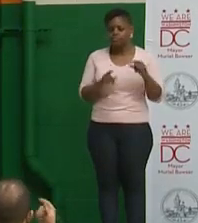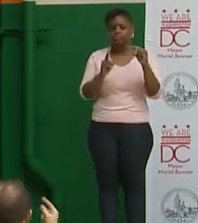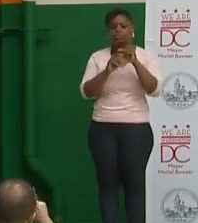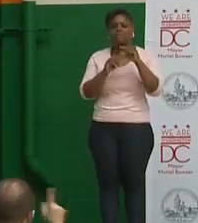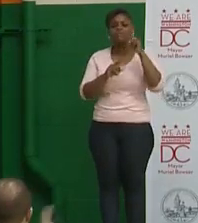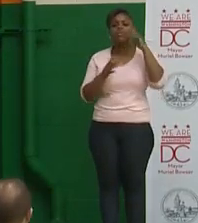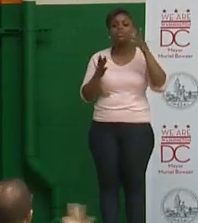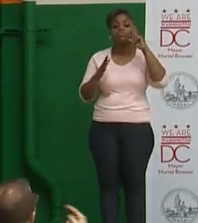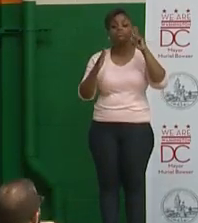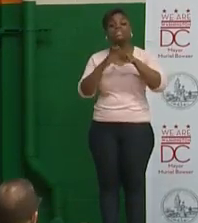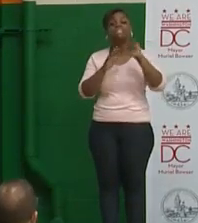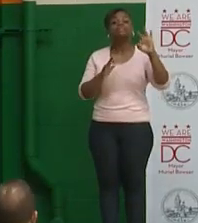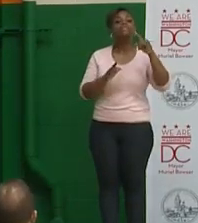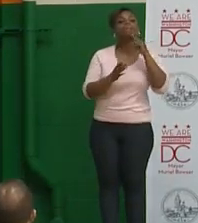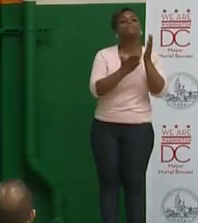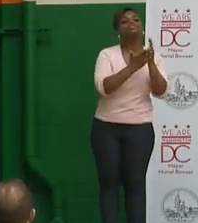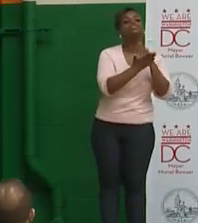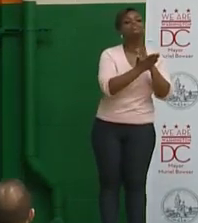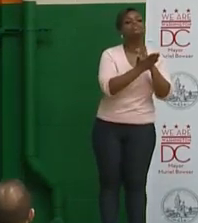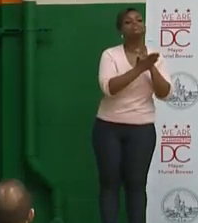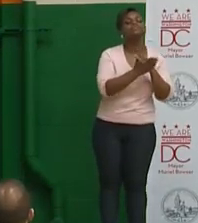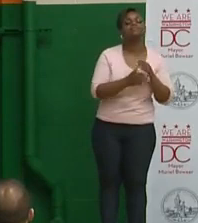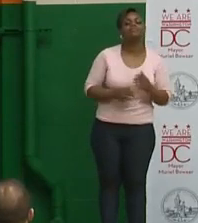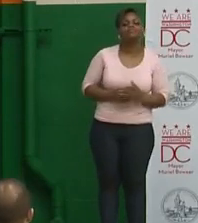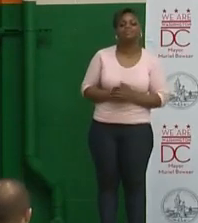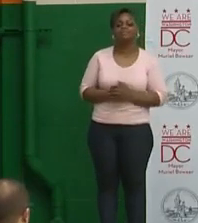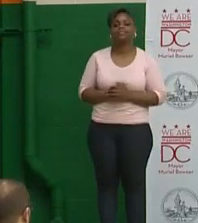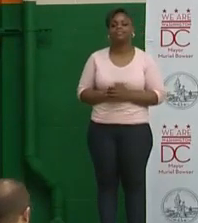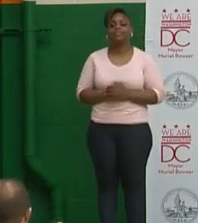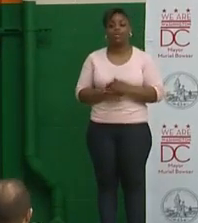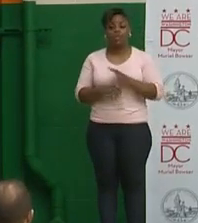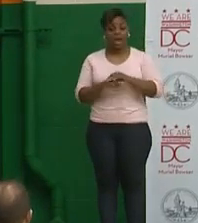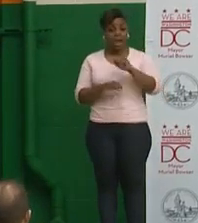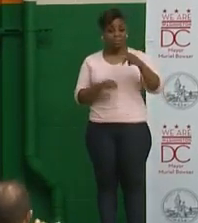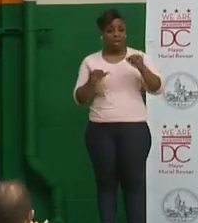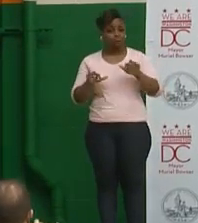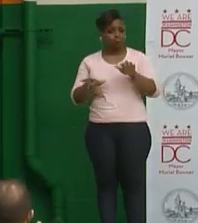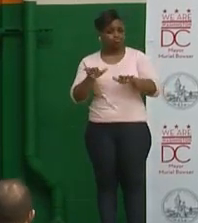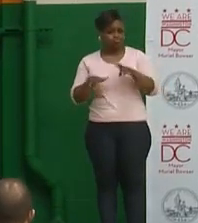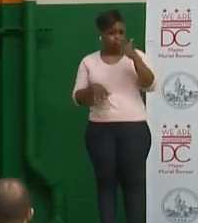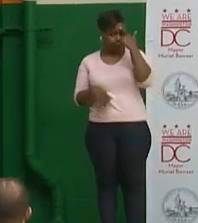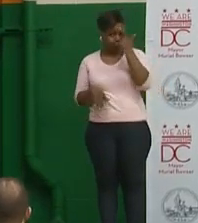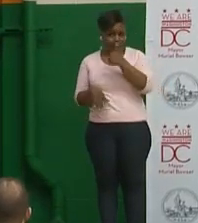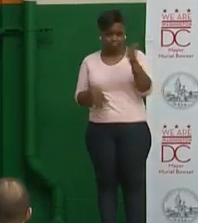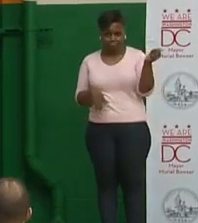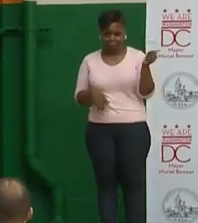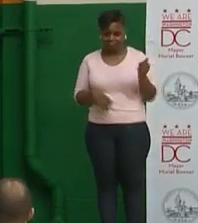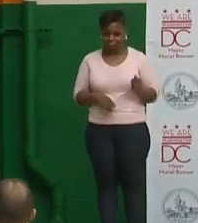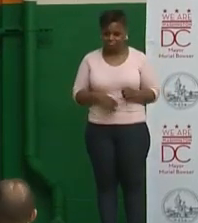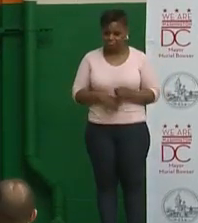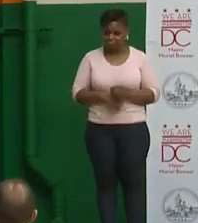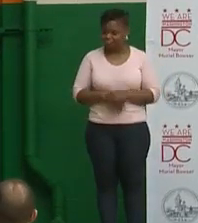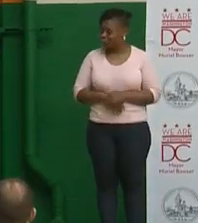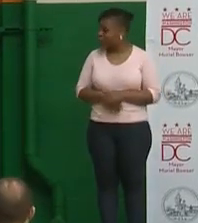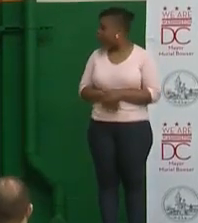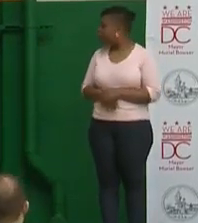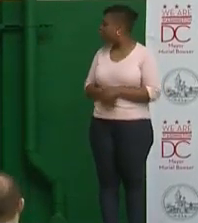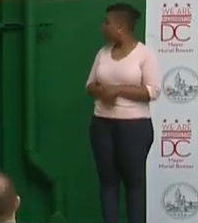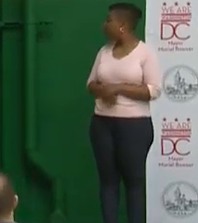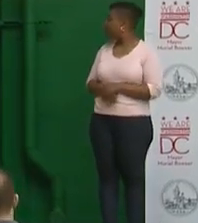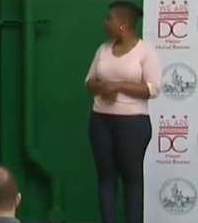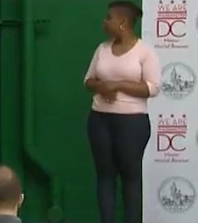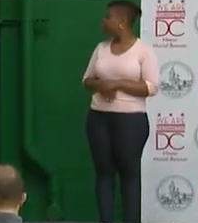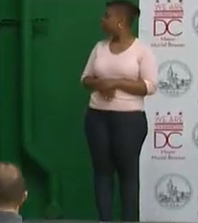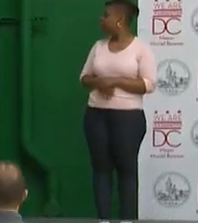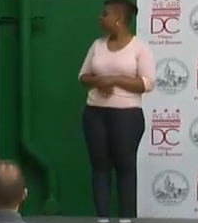budget. So on the app right now, you can type in what word comes to mind when you think about DC's budget.